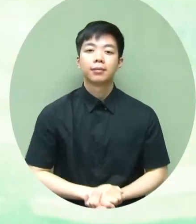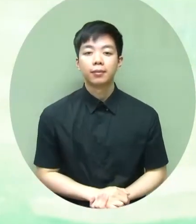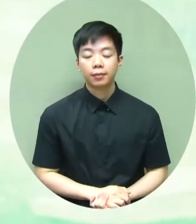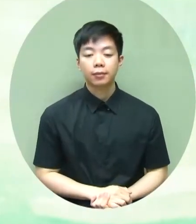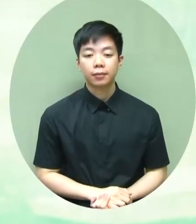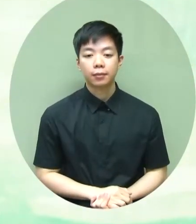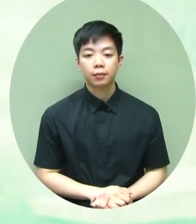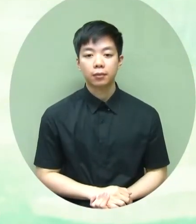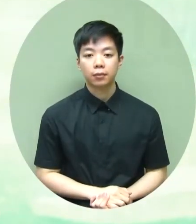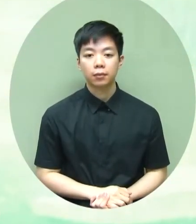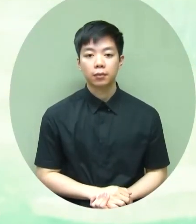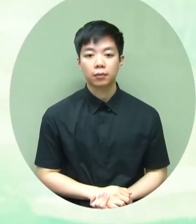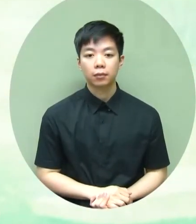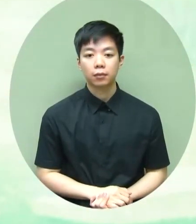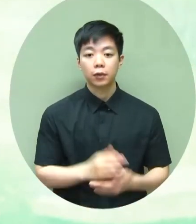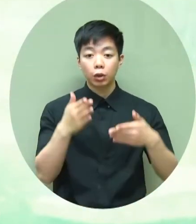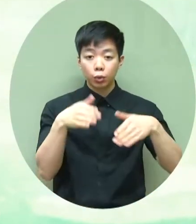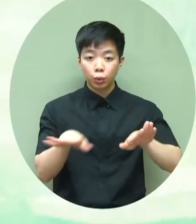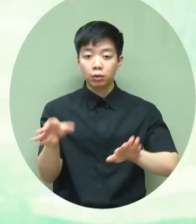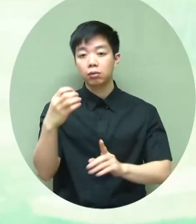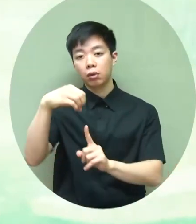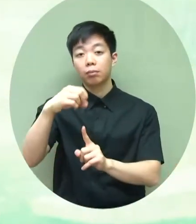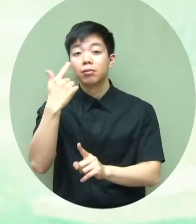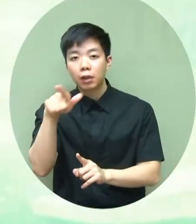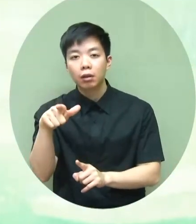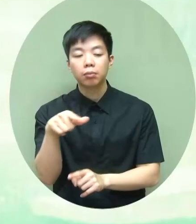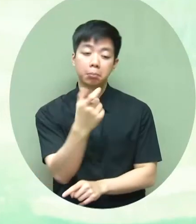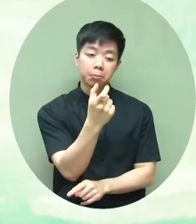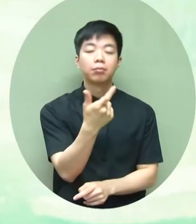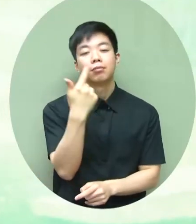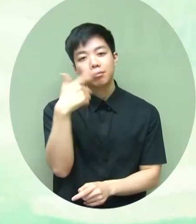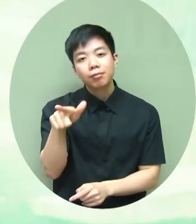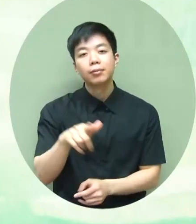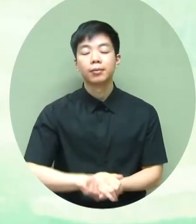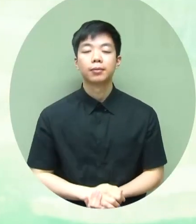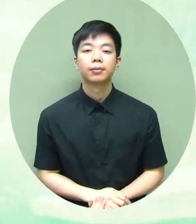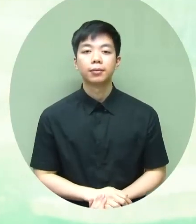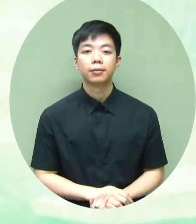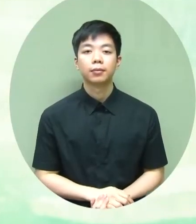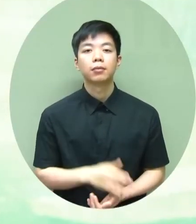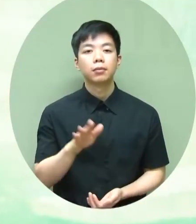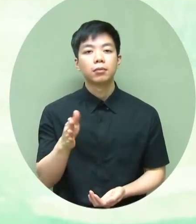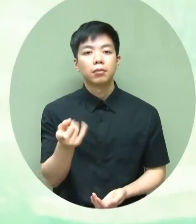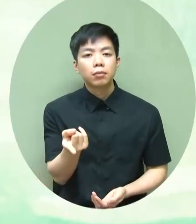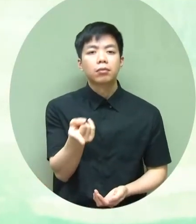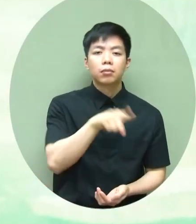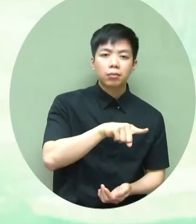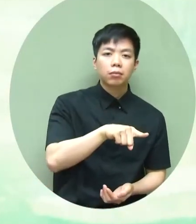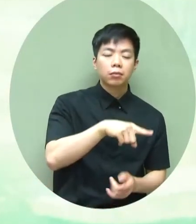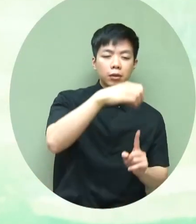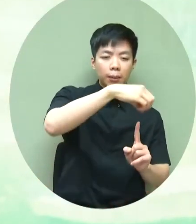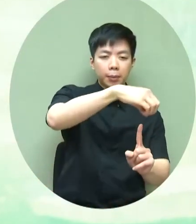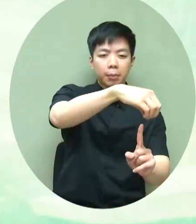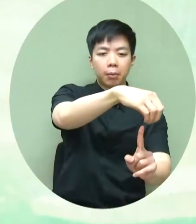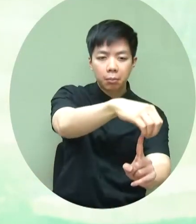Exhibition Centre. Of course, we have to fix the price for Exhibition Centre,